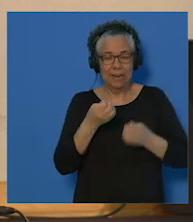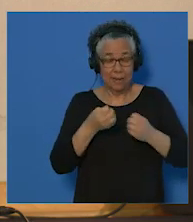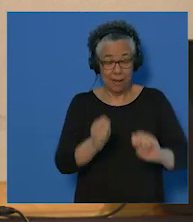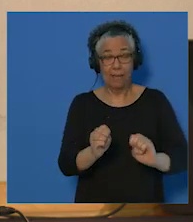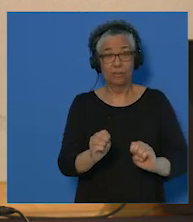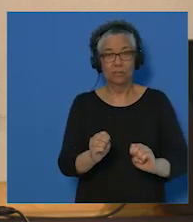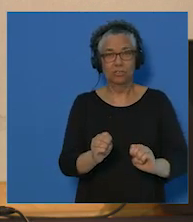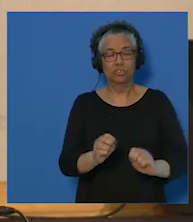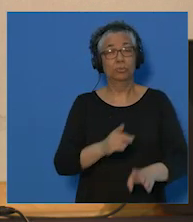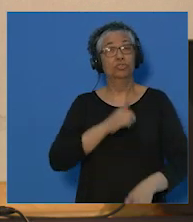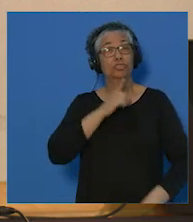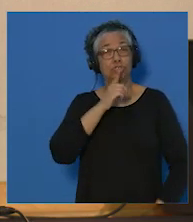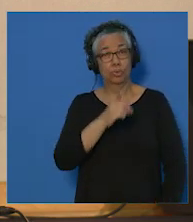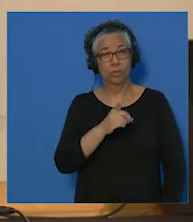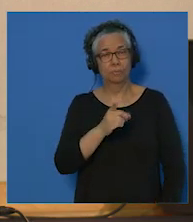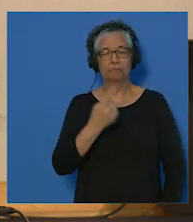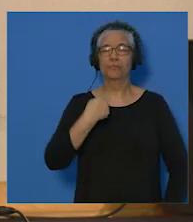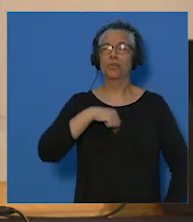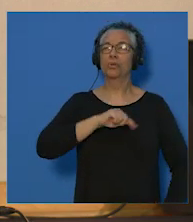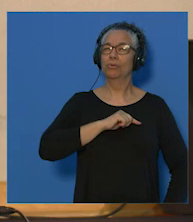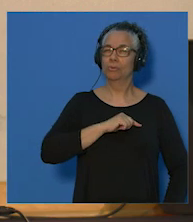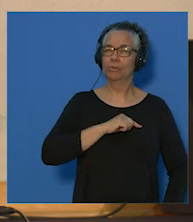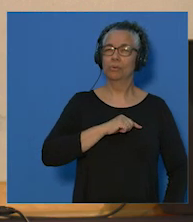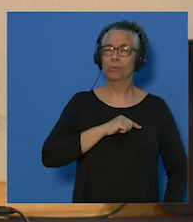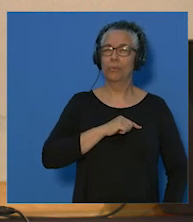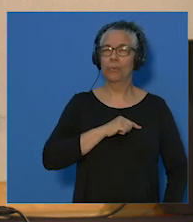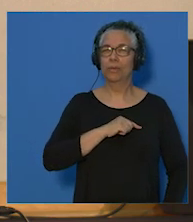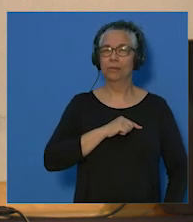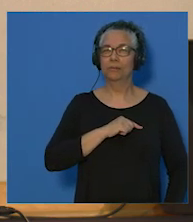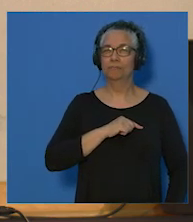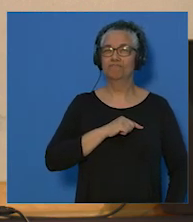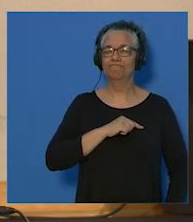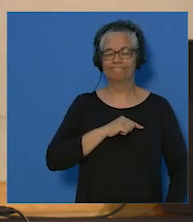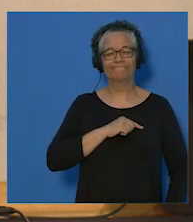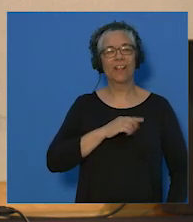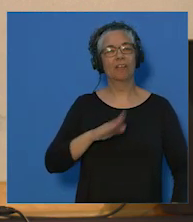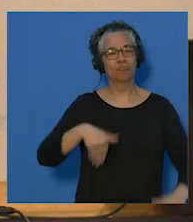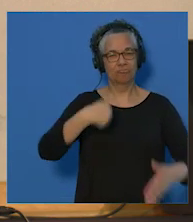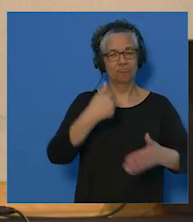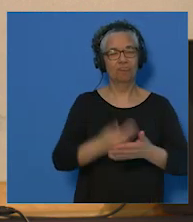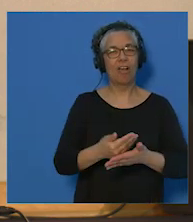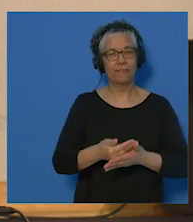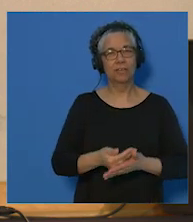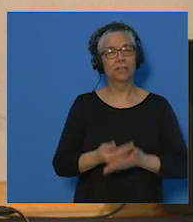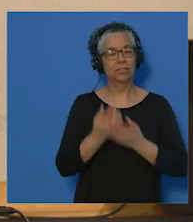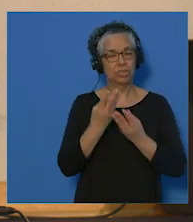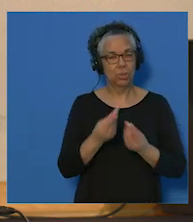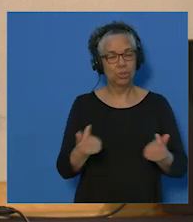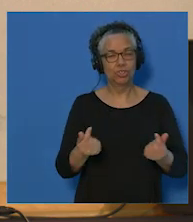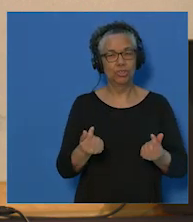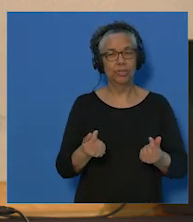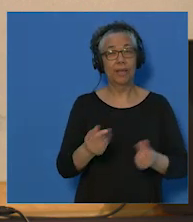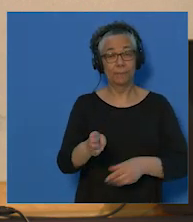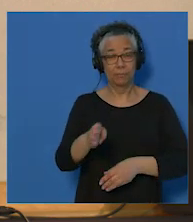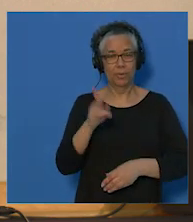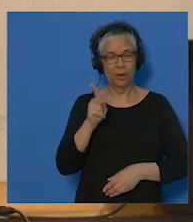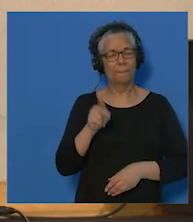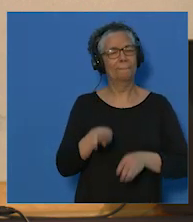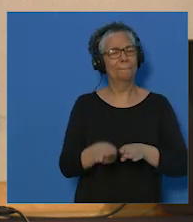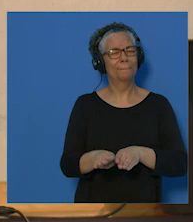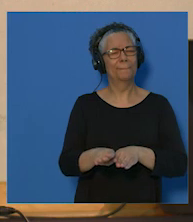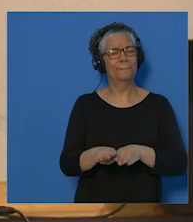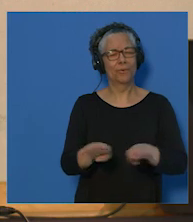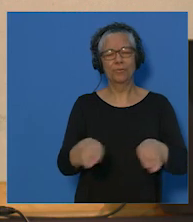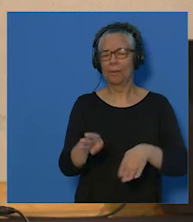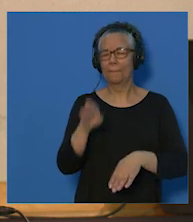made to ensure that we get to the resolution of getting Bermuda back to its normalcy as best